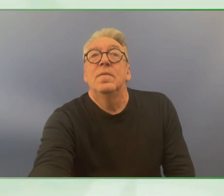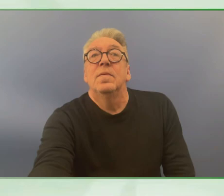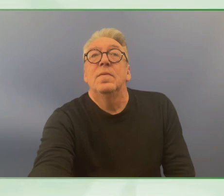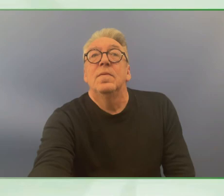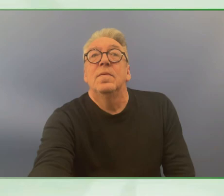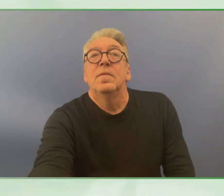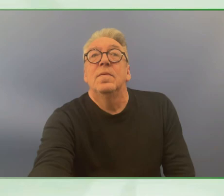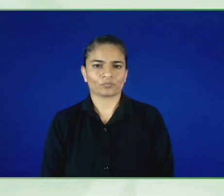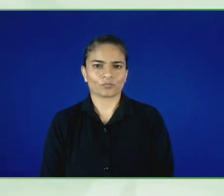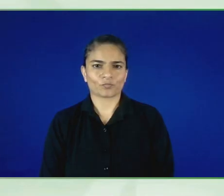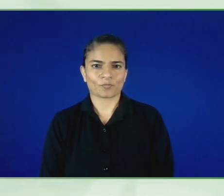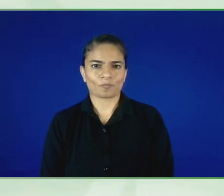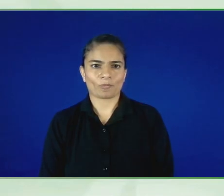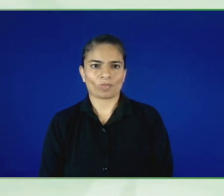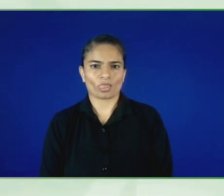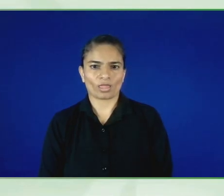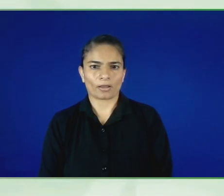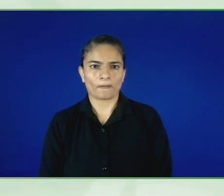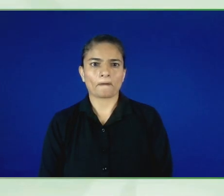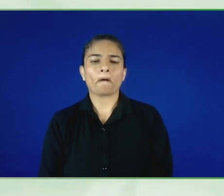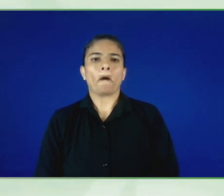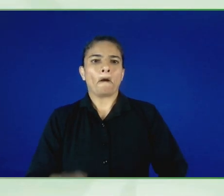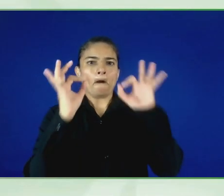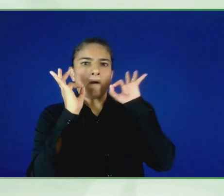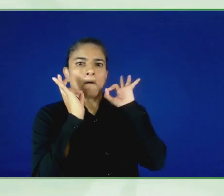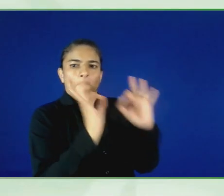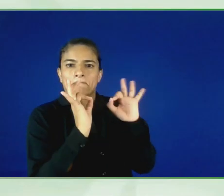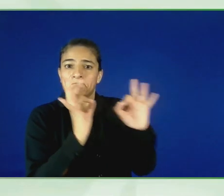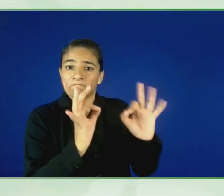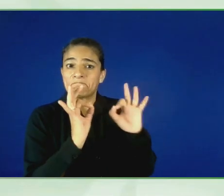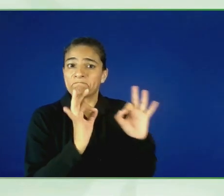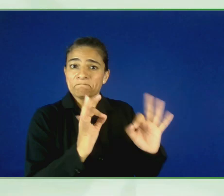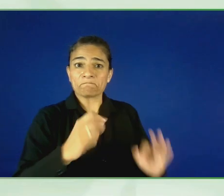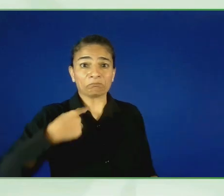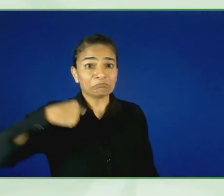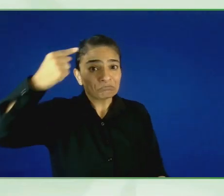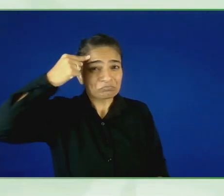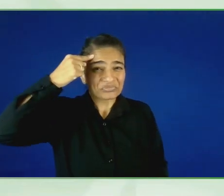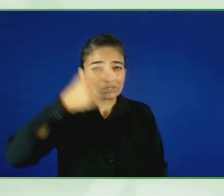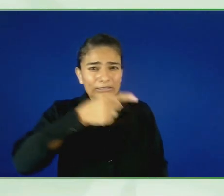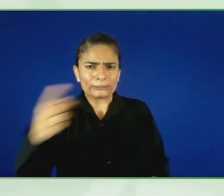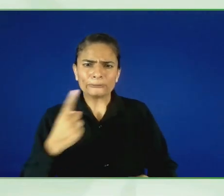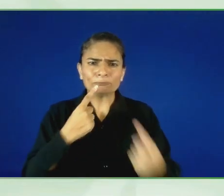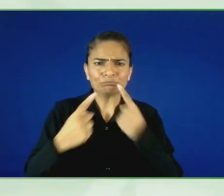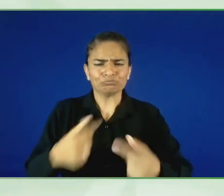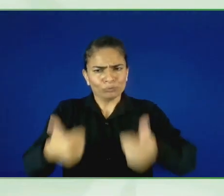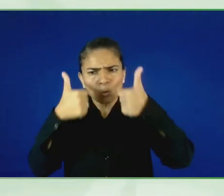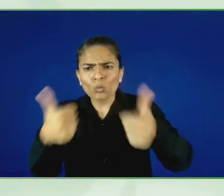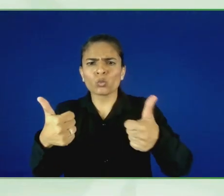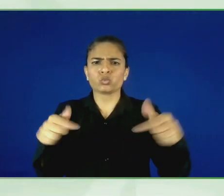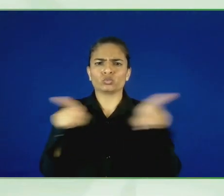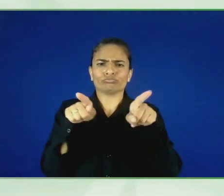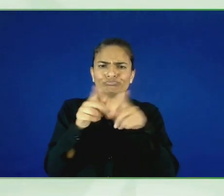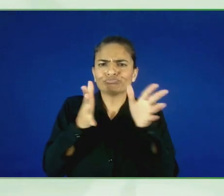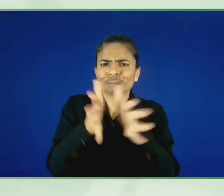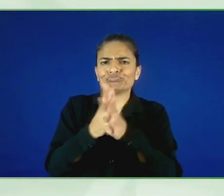That sounds like a very good ending, something that will outlast all of us, really. And really, that's the